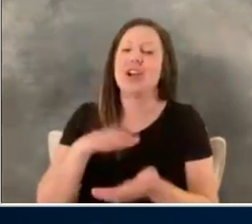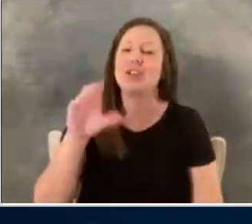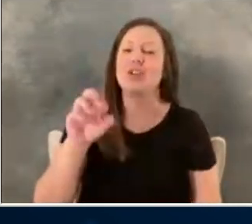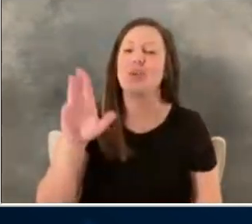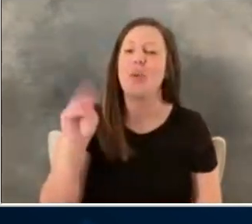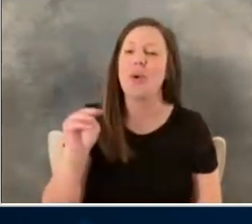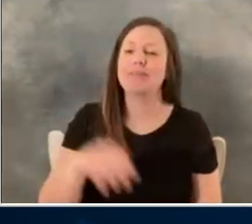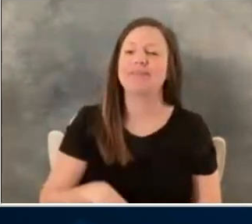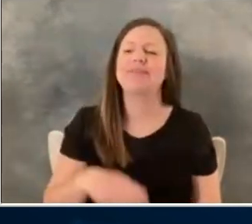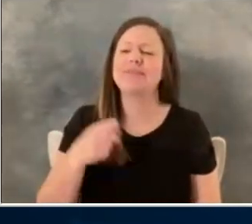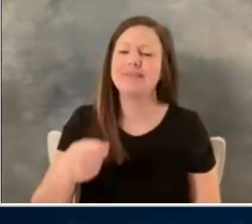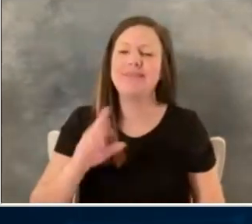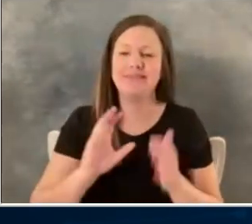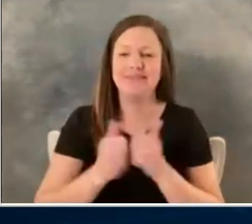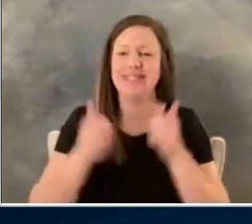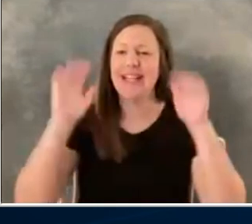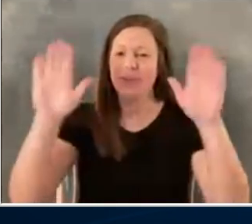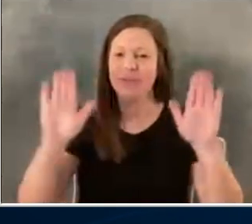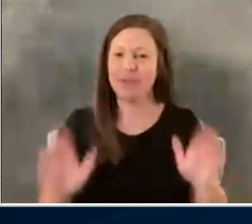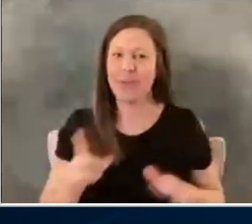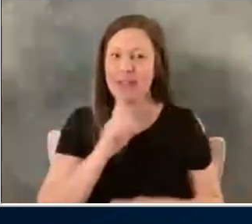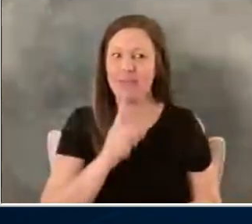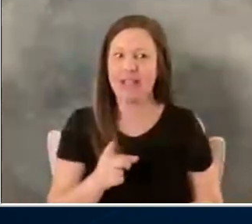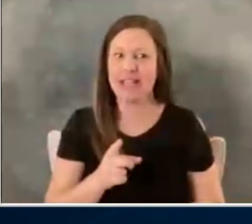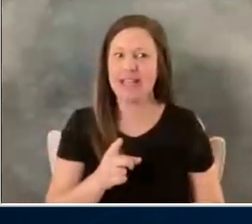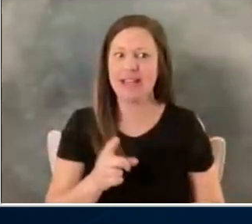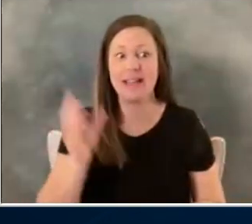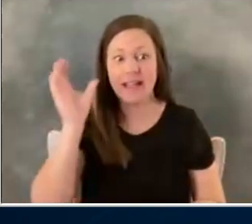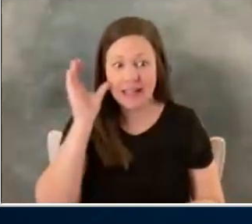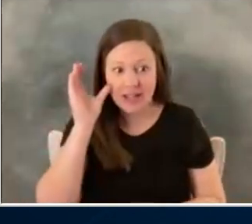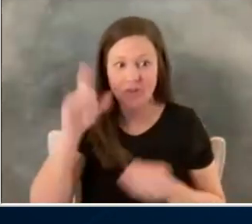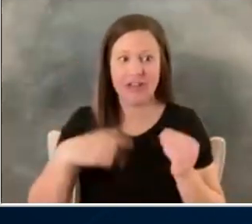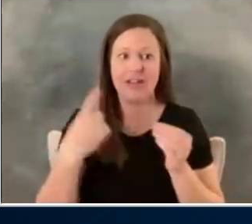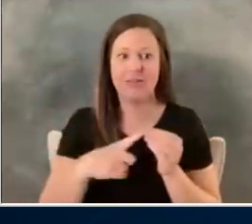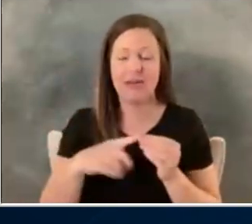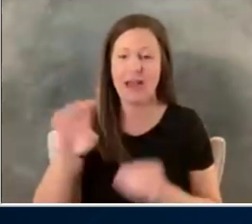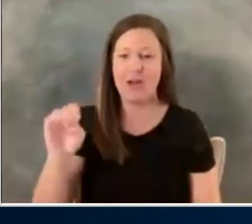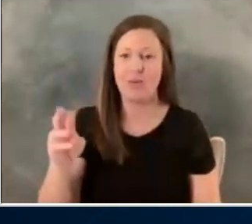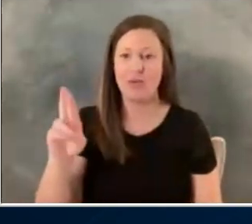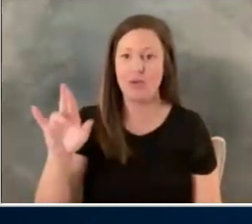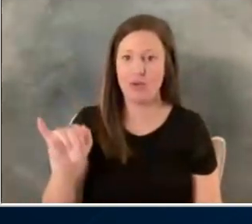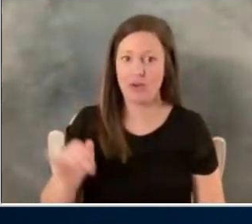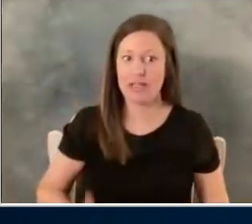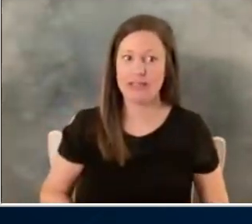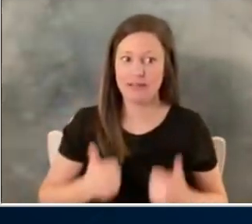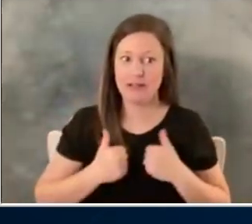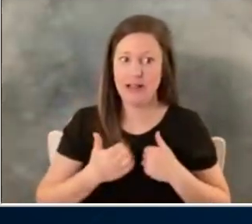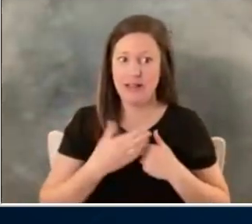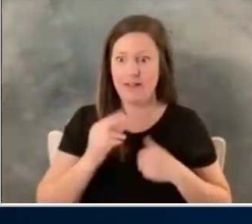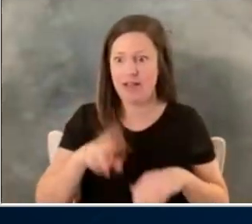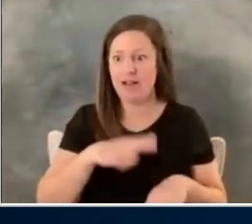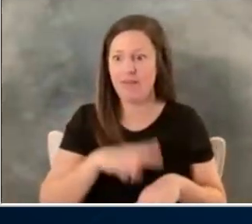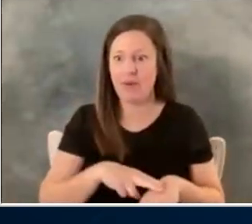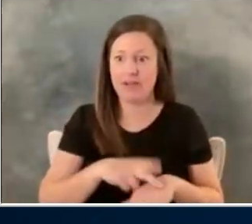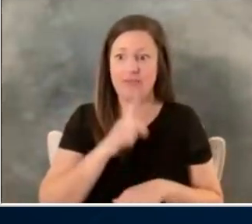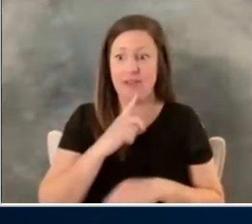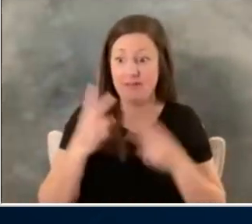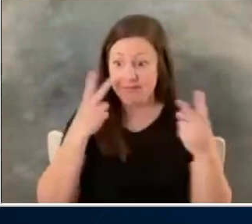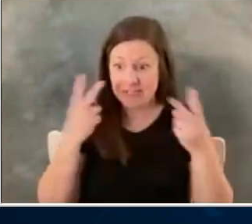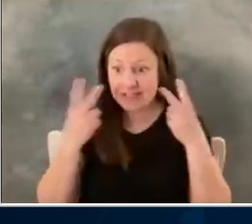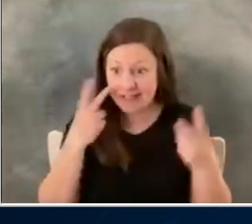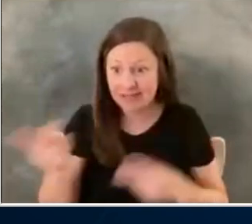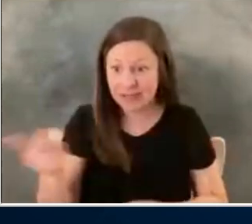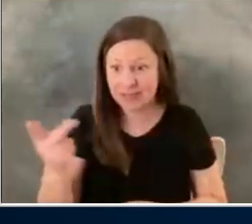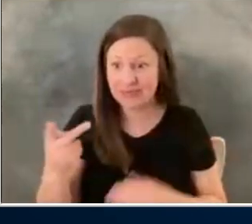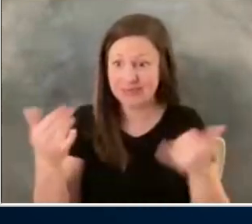Just how great is it just hearing about Yuri's life, and of course just seeing Erin and Yuri here this morning